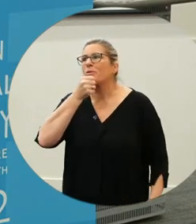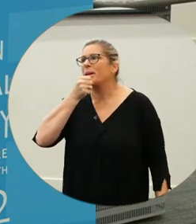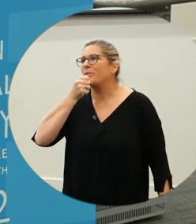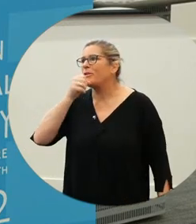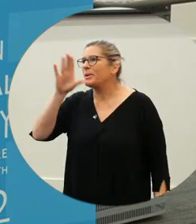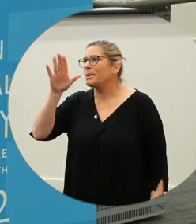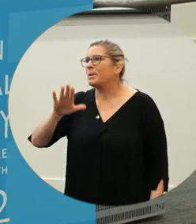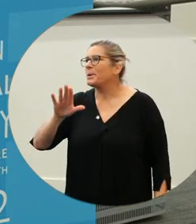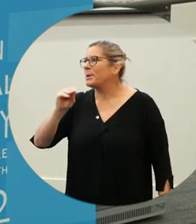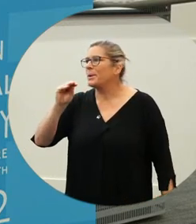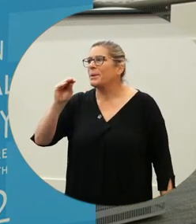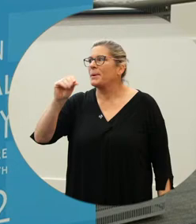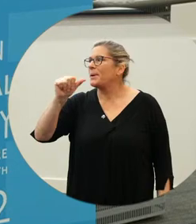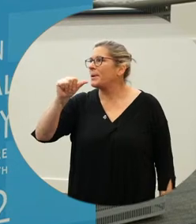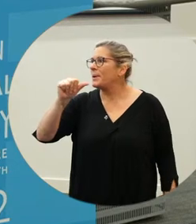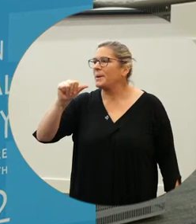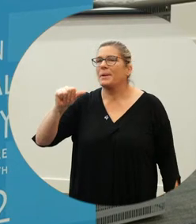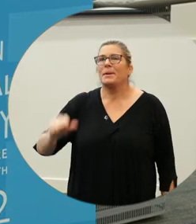Sorry, there's a microphone on the way.